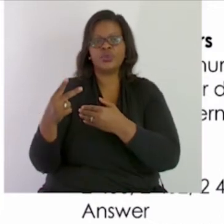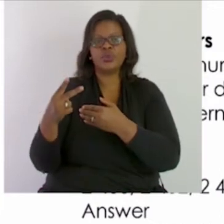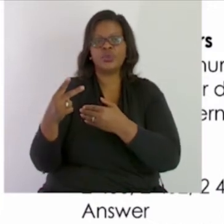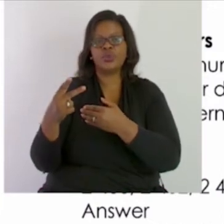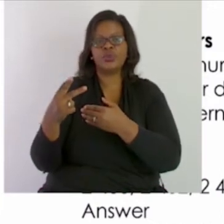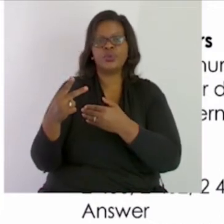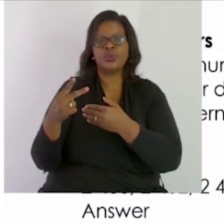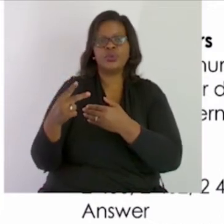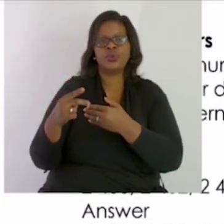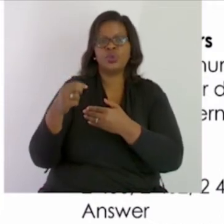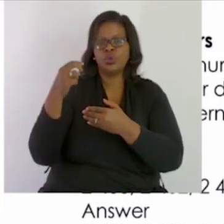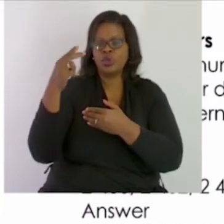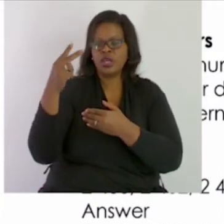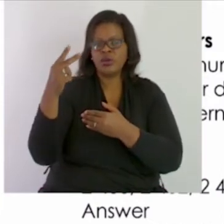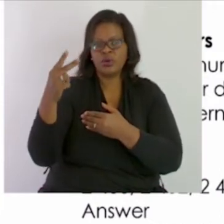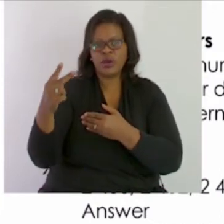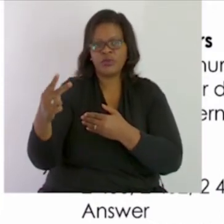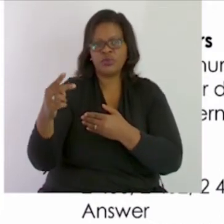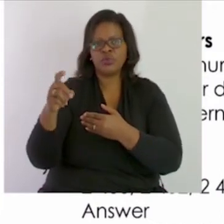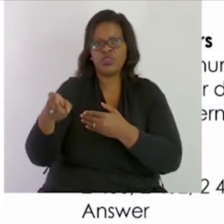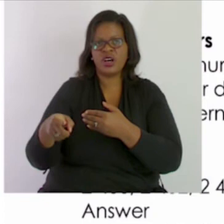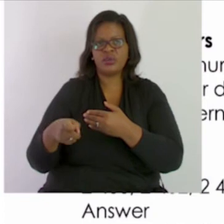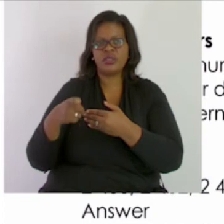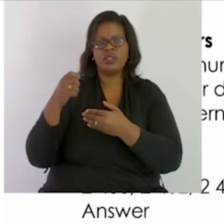2,406, we also add another 2 again. Then we go to